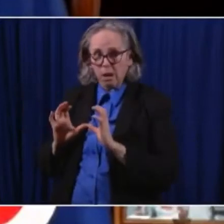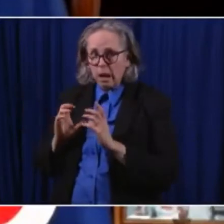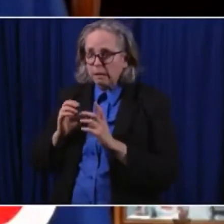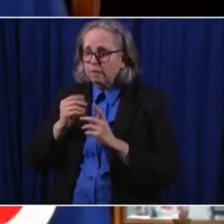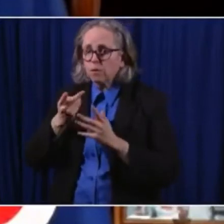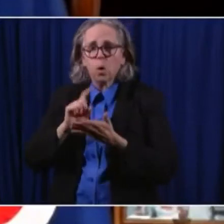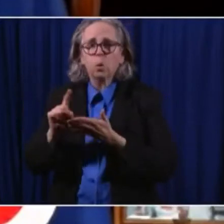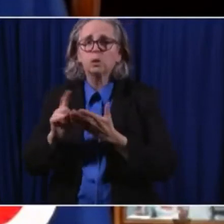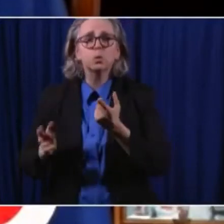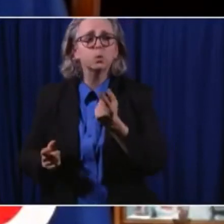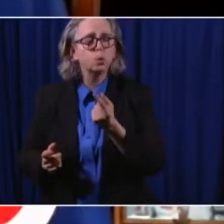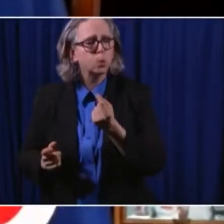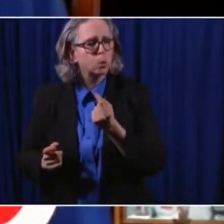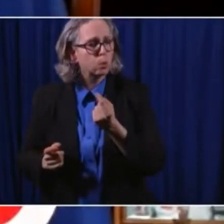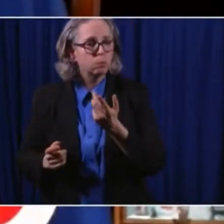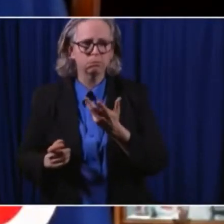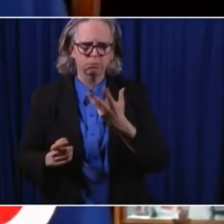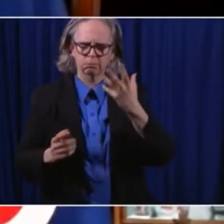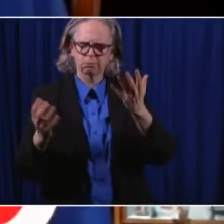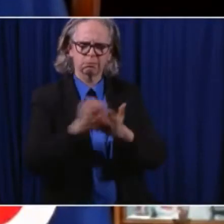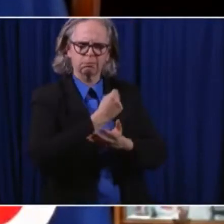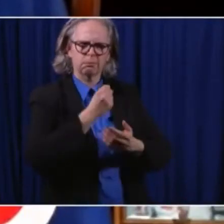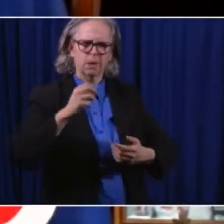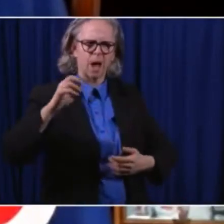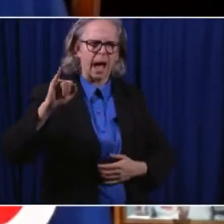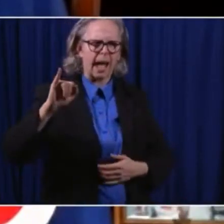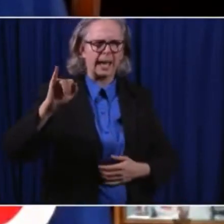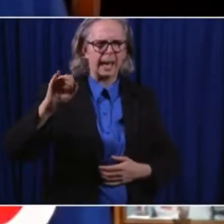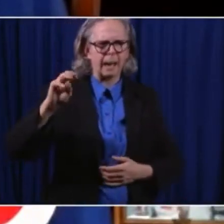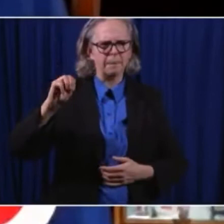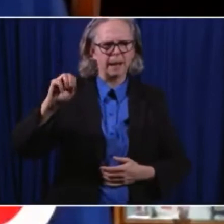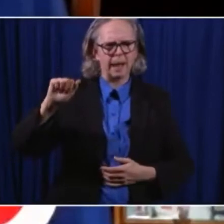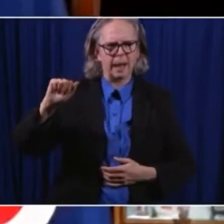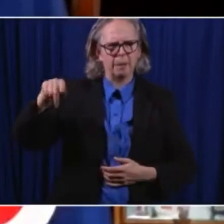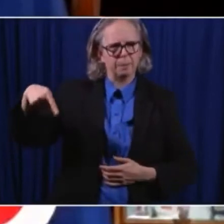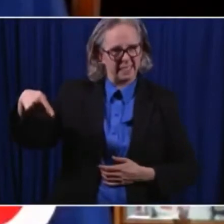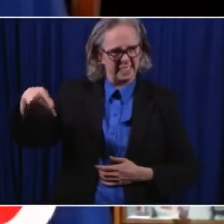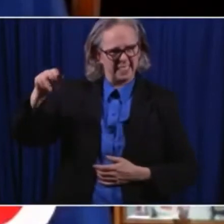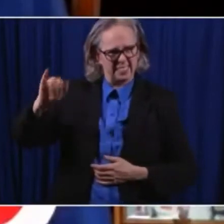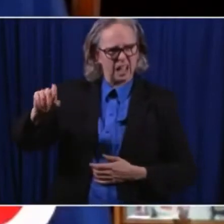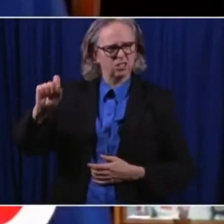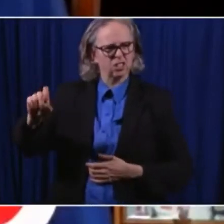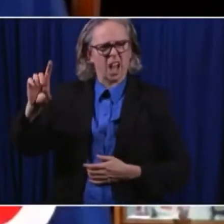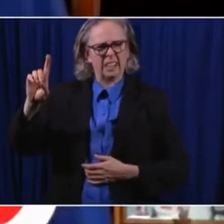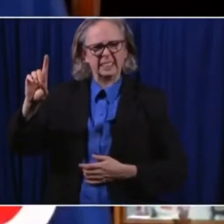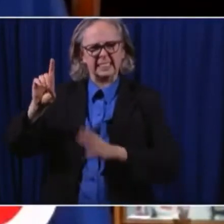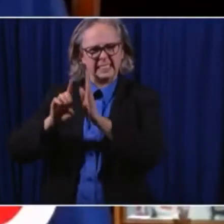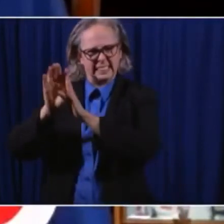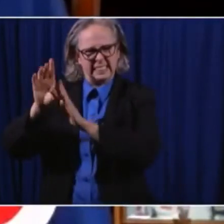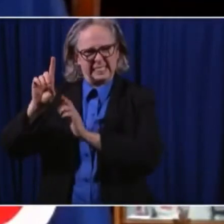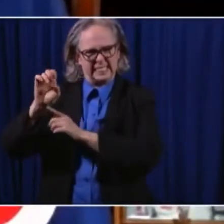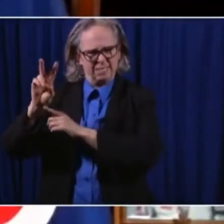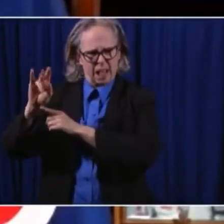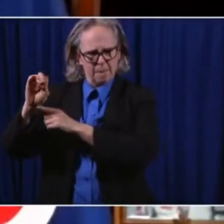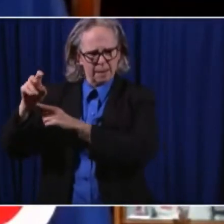IMAP, that's imap.development.ohio.gov, to apply. So check that